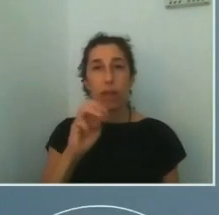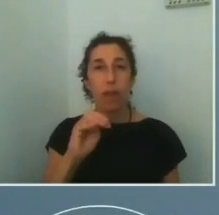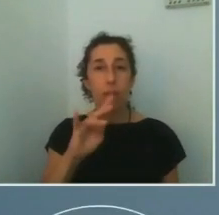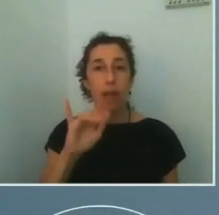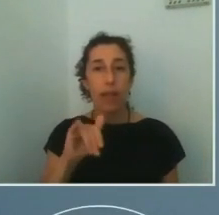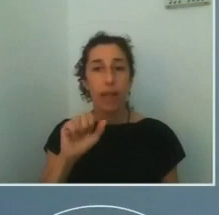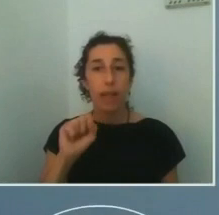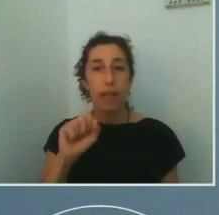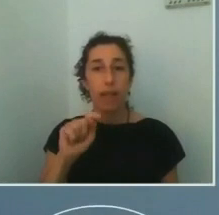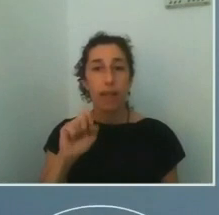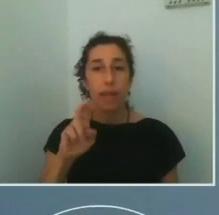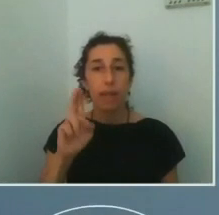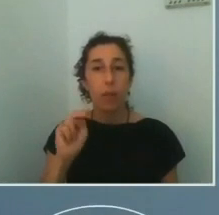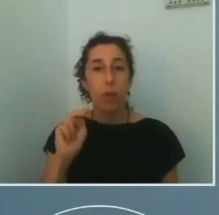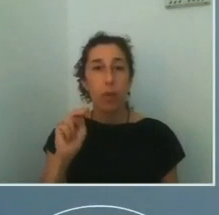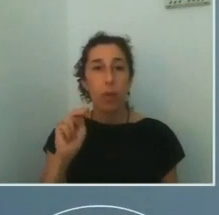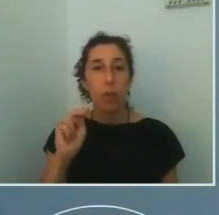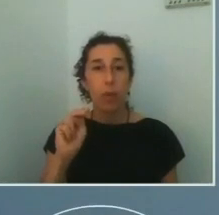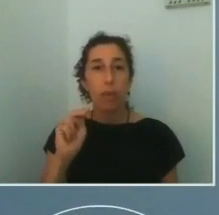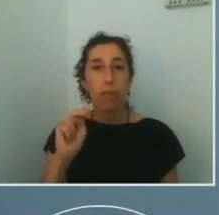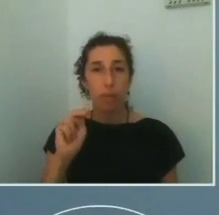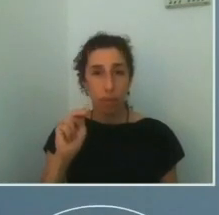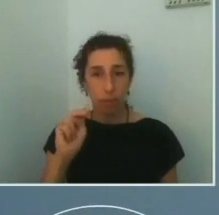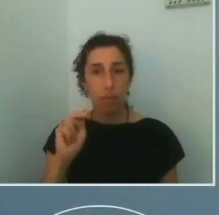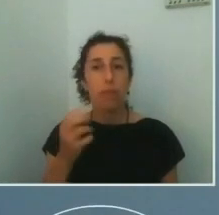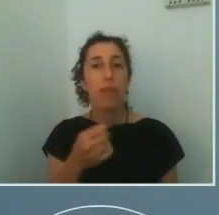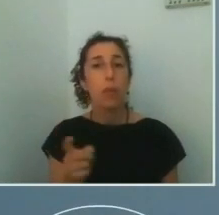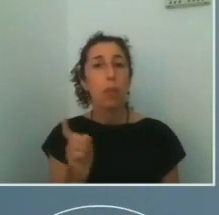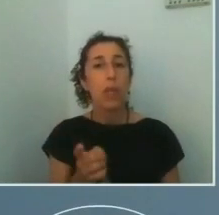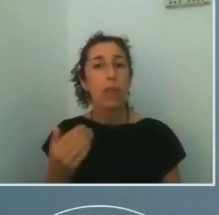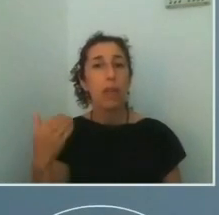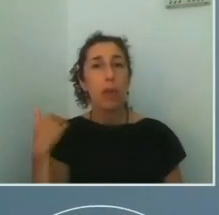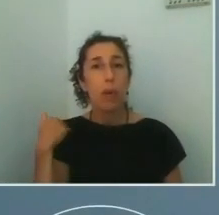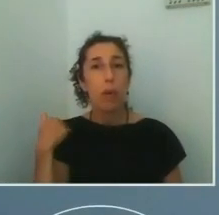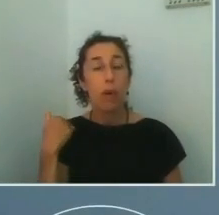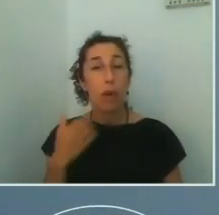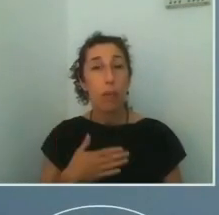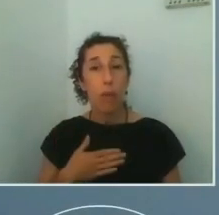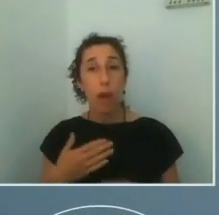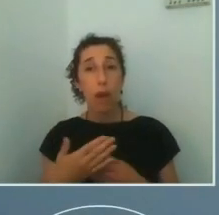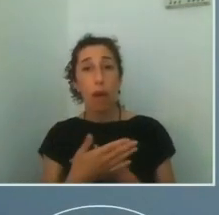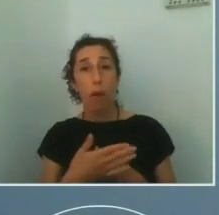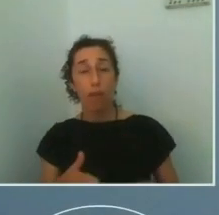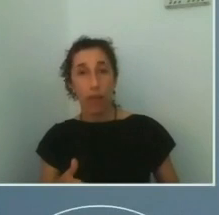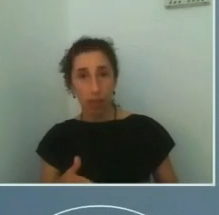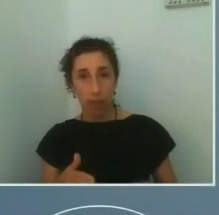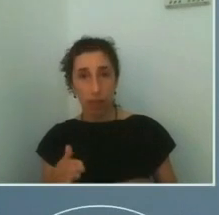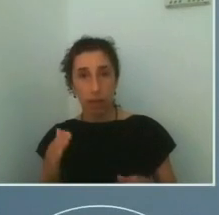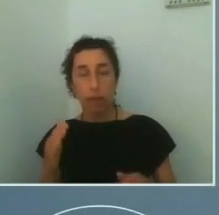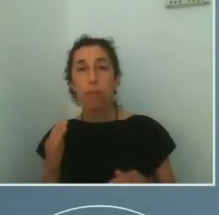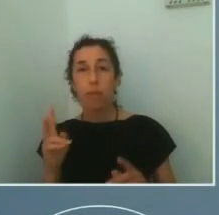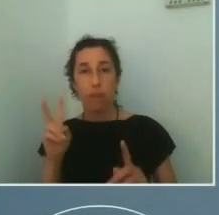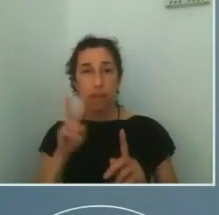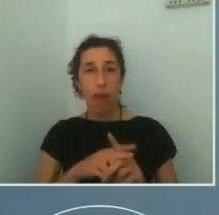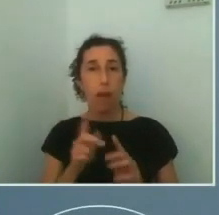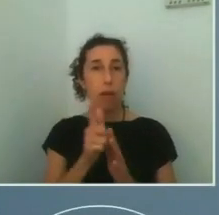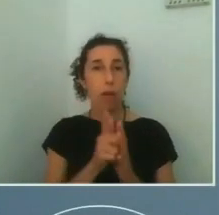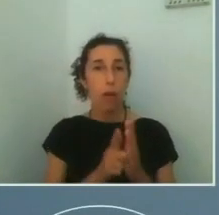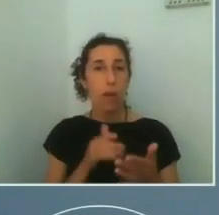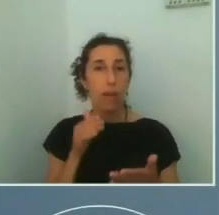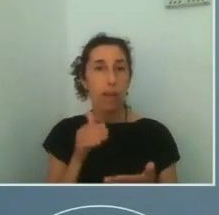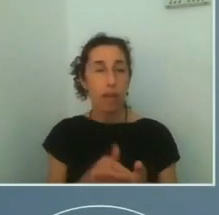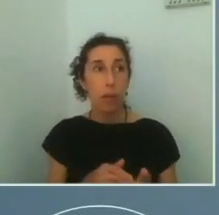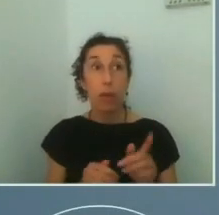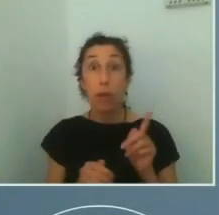for them to move forward. Right. I mean, you know, it is dire to ask for the dissolution of